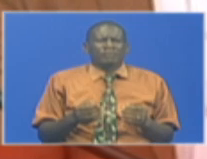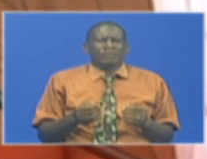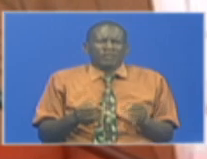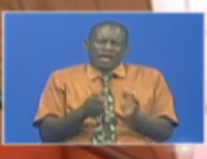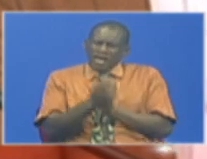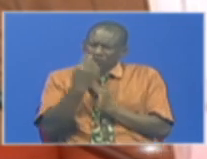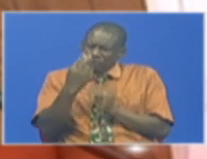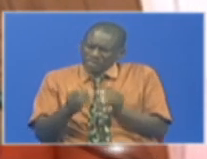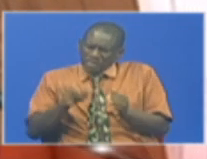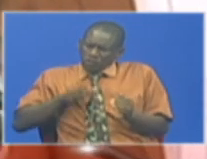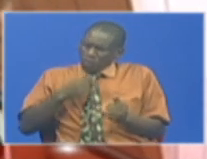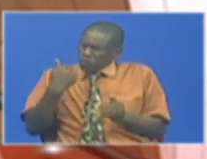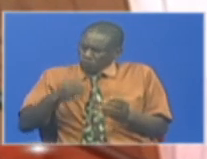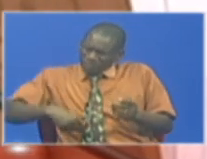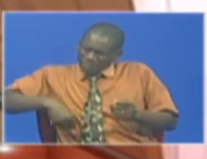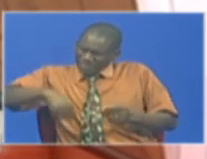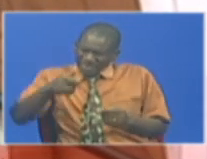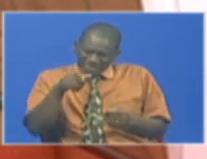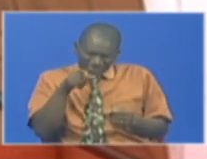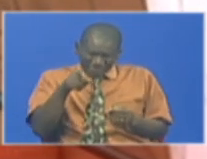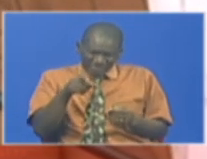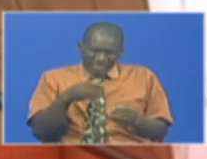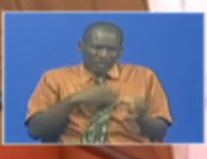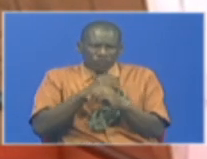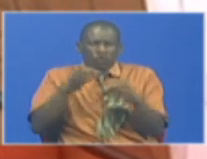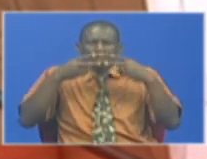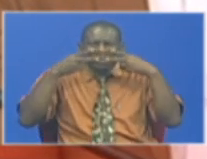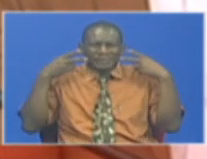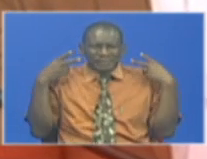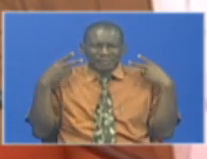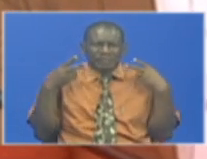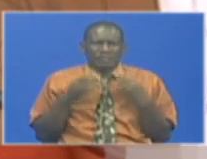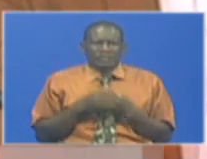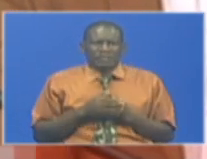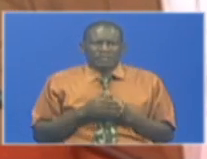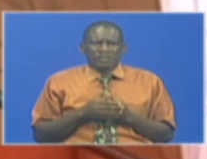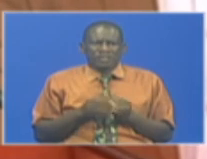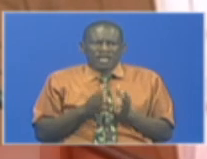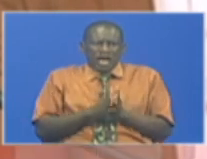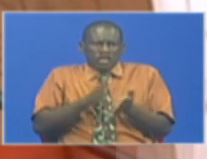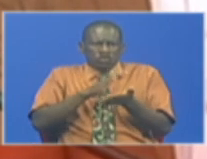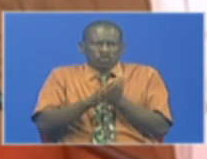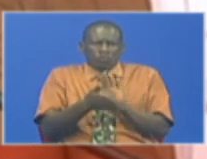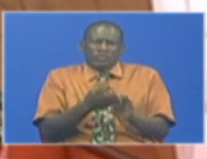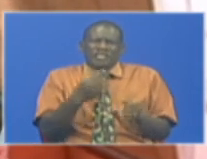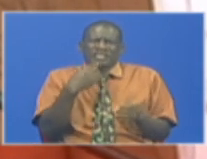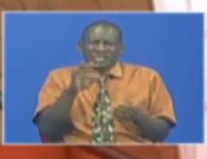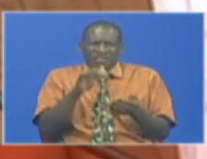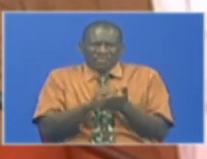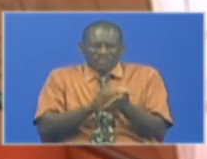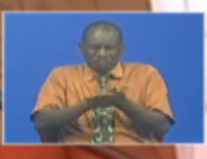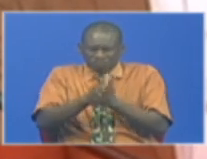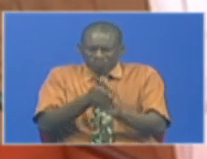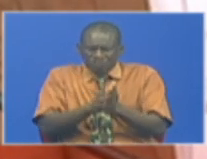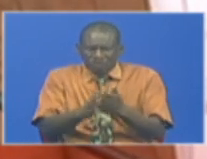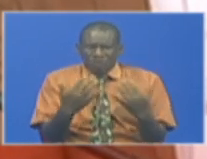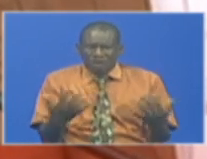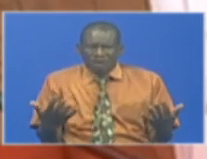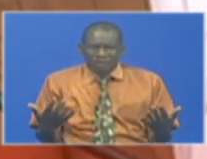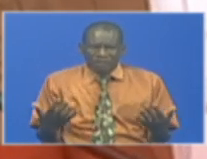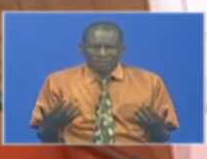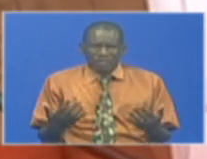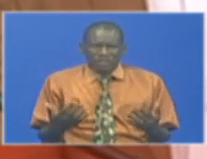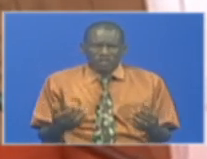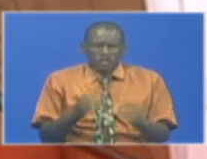yule mama ambayo anakuuzia hana mask. Na hakuna mtu alisema ati unawe mkono,